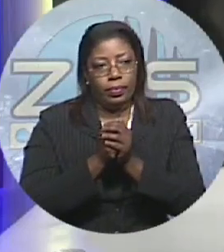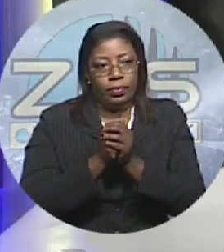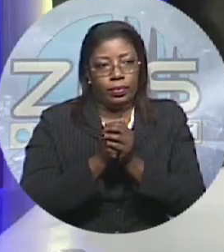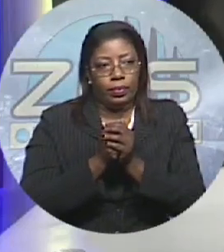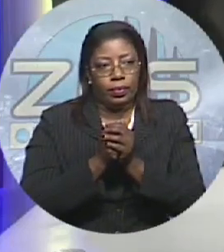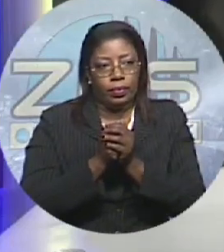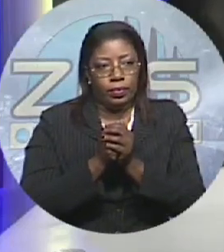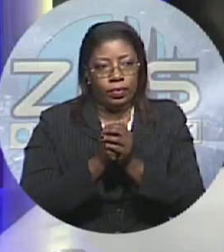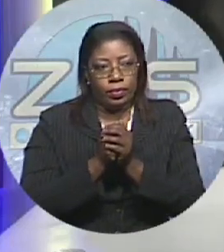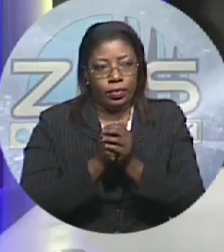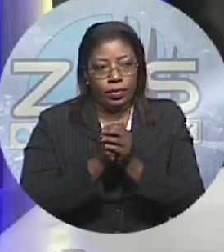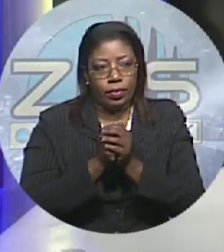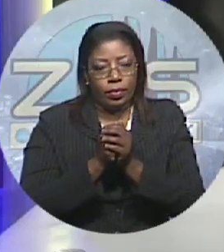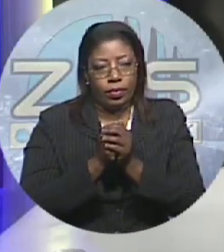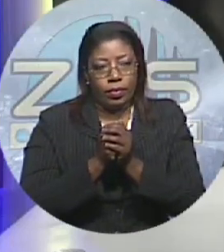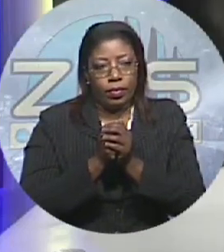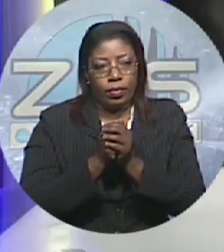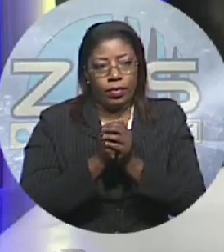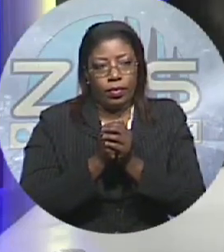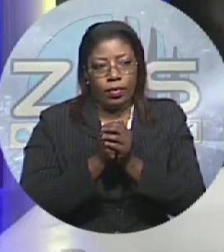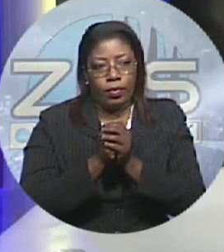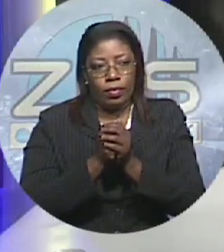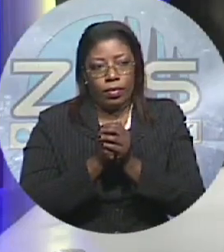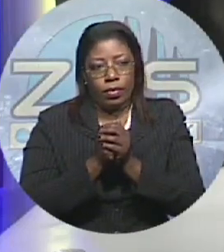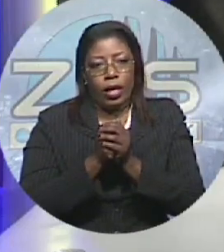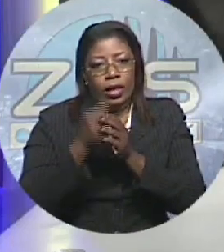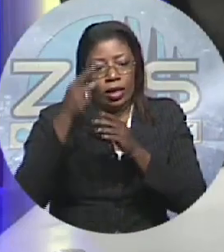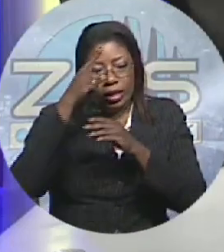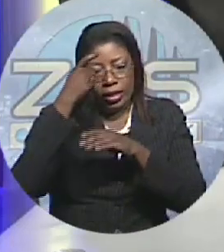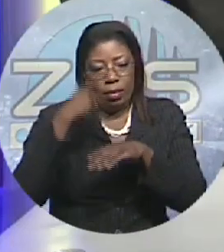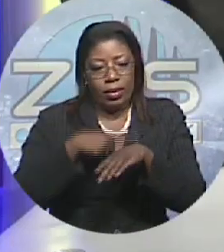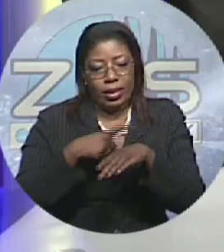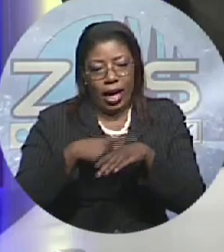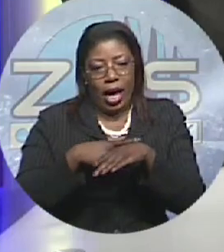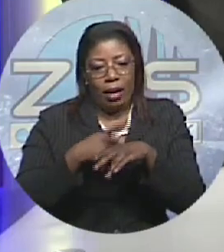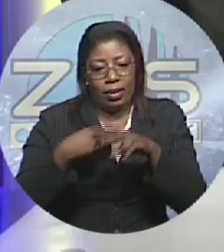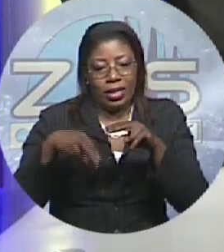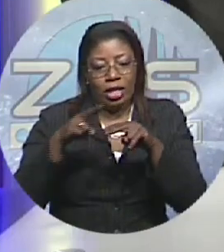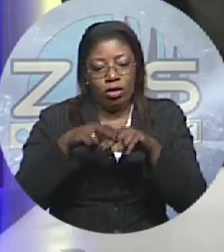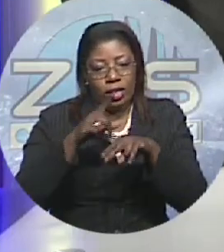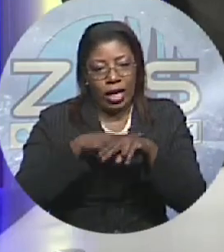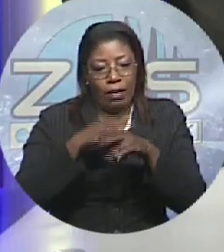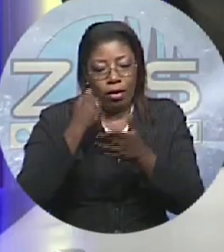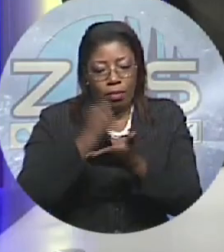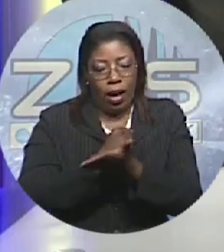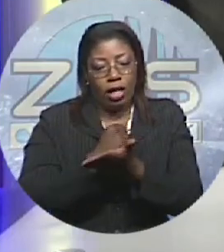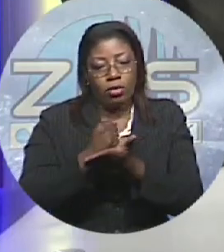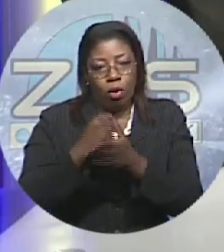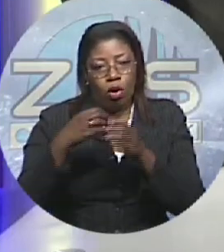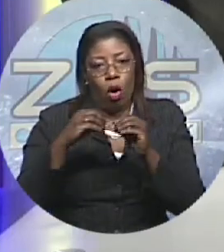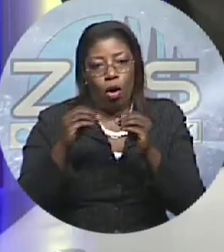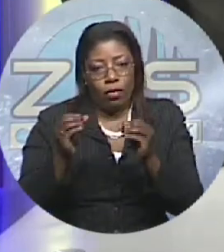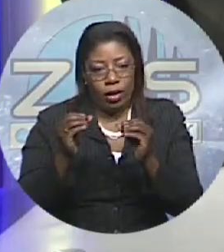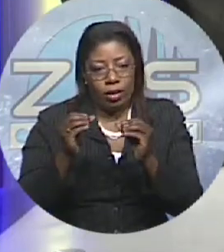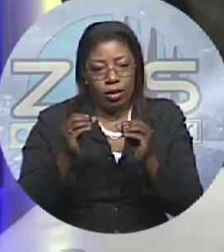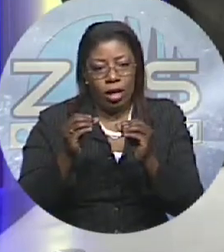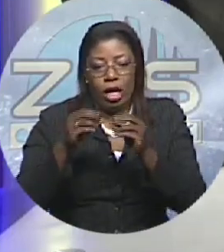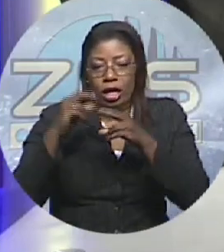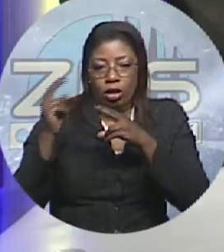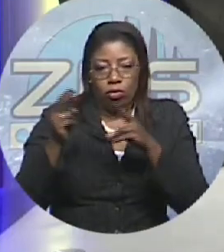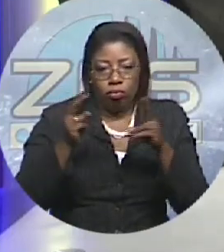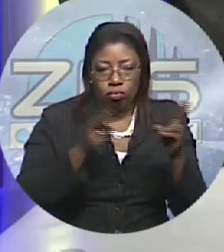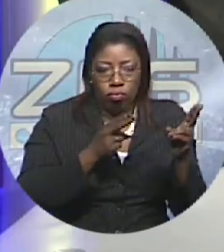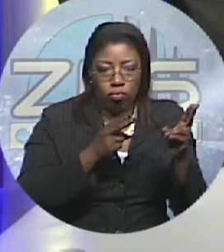The summer months are usually the peak period for the passport office, but this year, the situation is compounded with the rush to November deadline